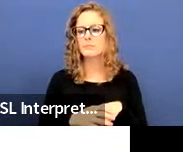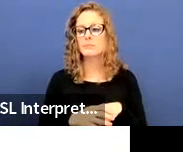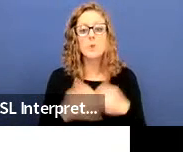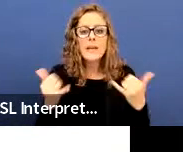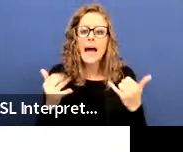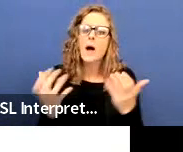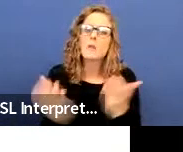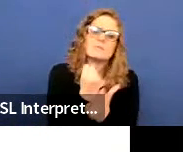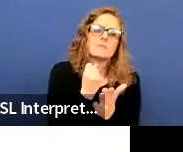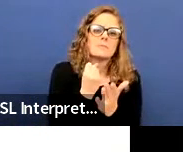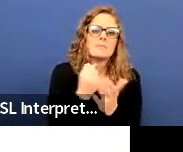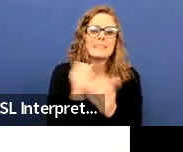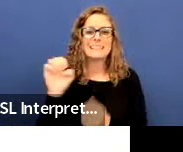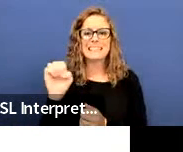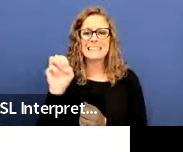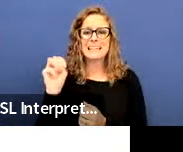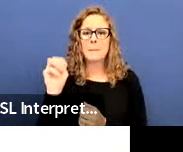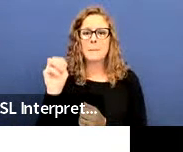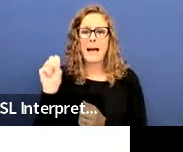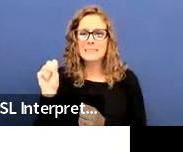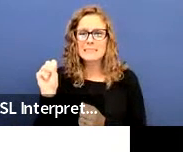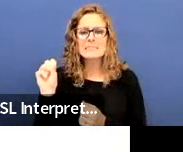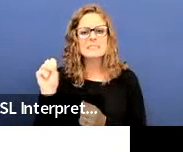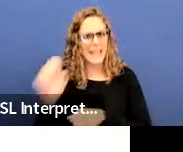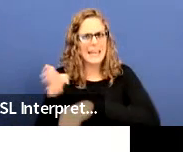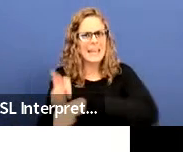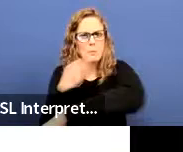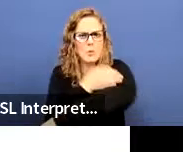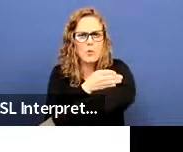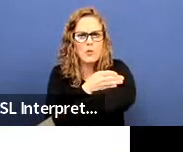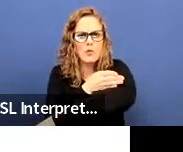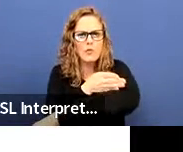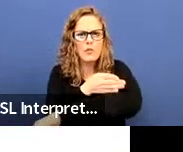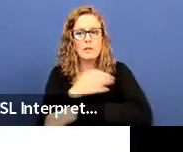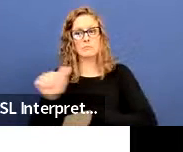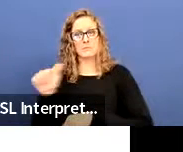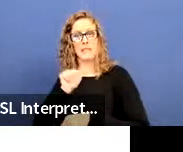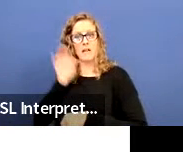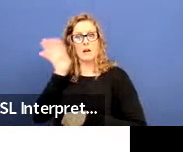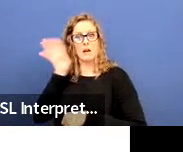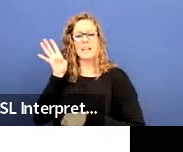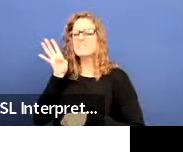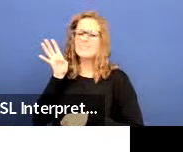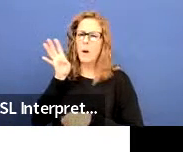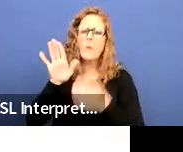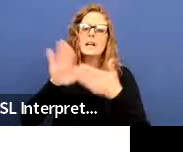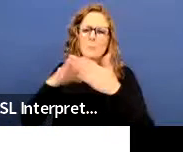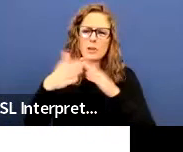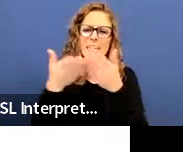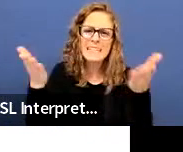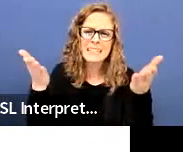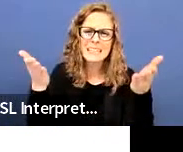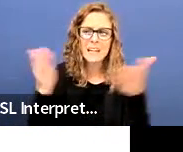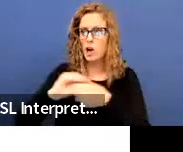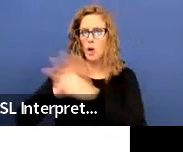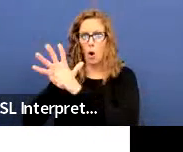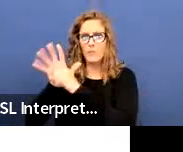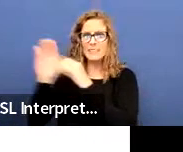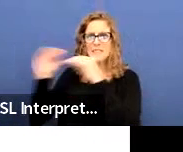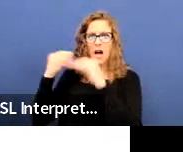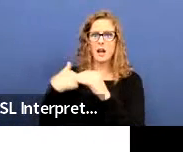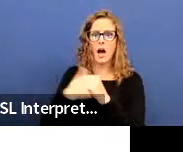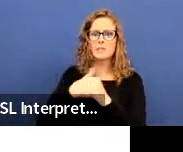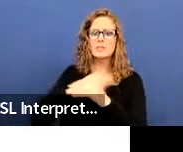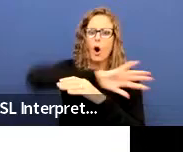need community feedback to accomplish that. And if we've learned nothing else from COVID, it's about all of us doing